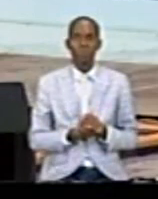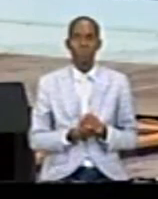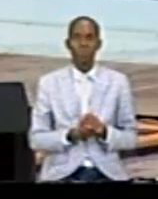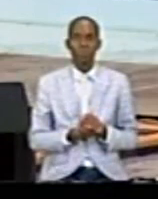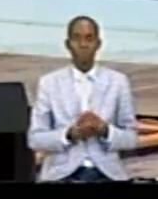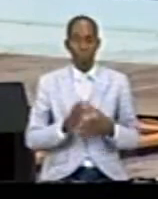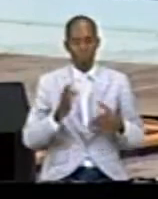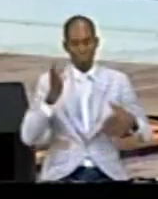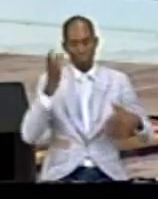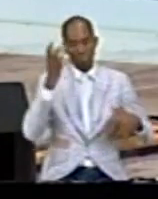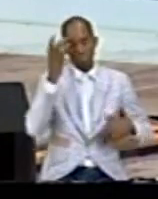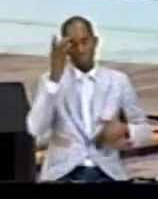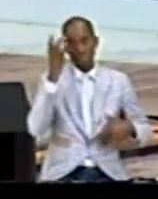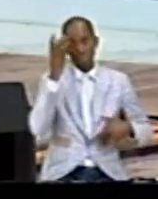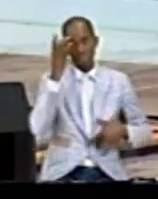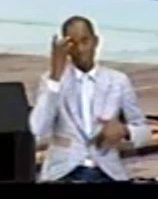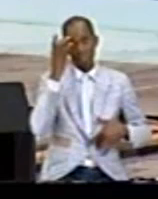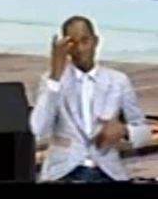Disease,